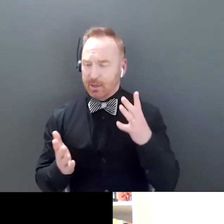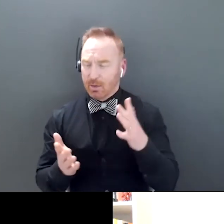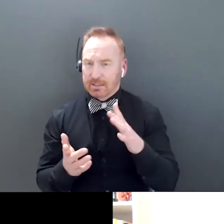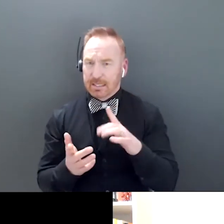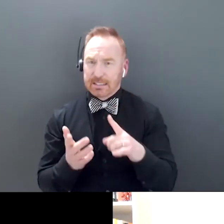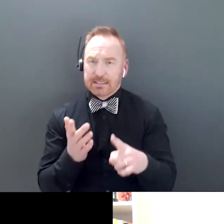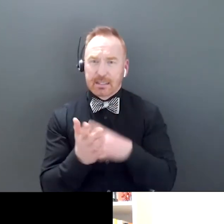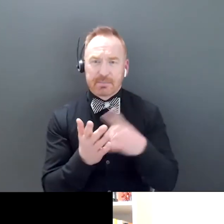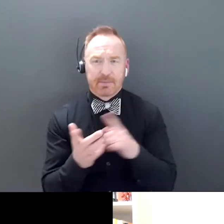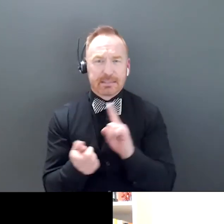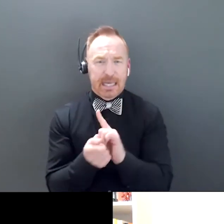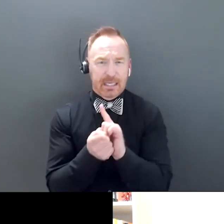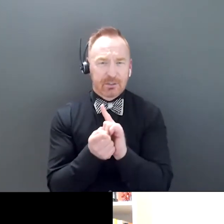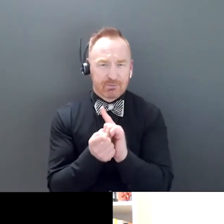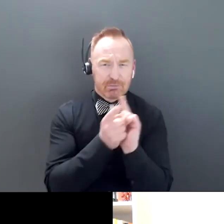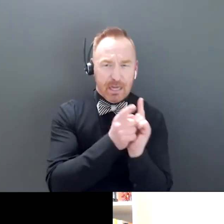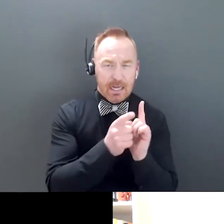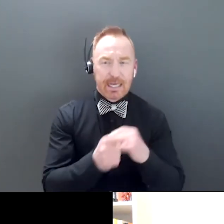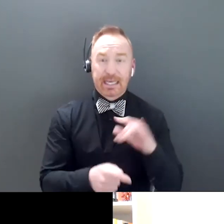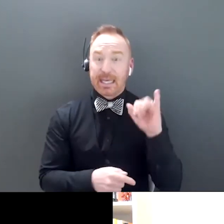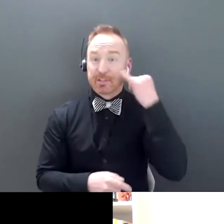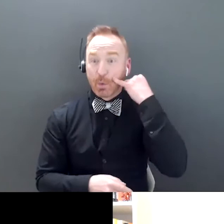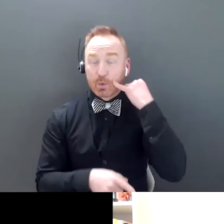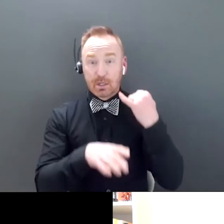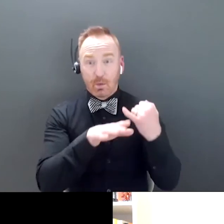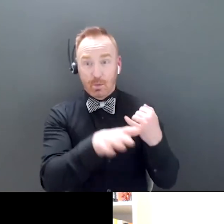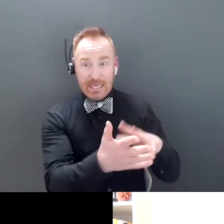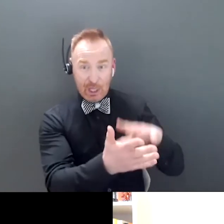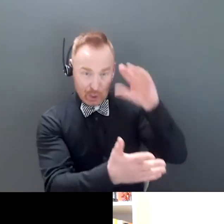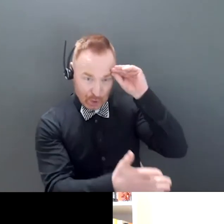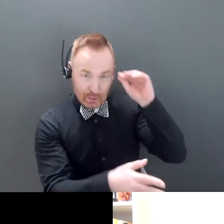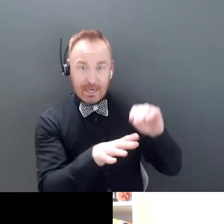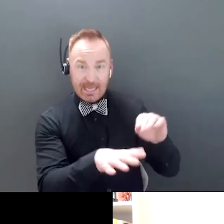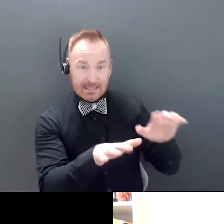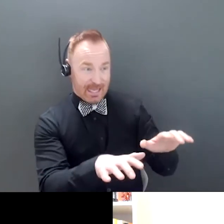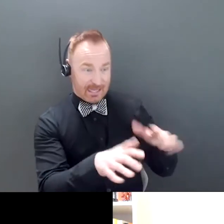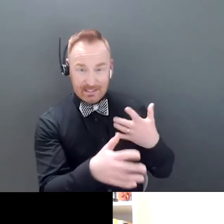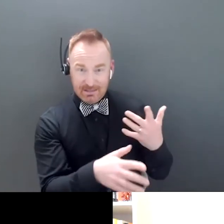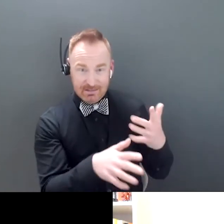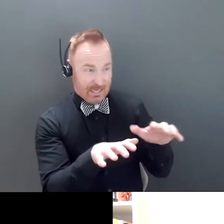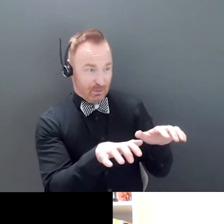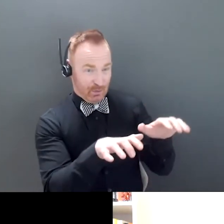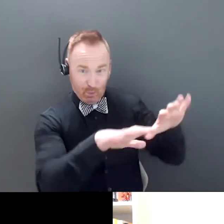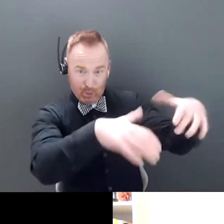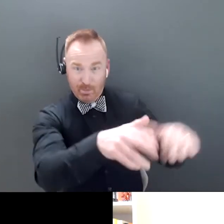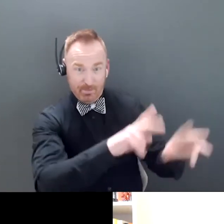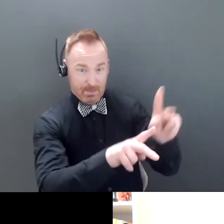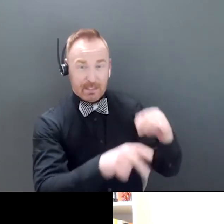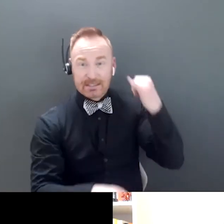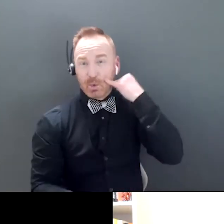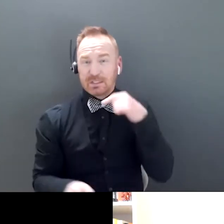ushered along faster if we just learn to speak the language of the audience that we're speaking to. So if there's certain jargon, like